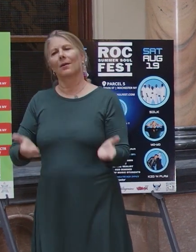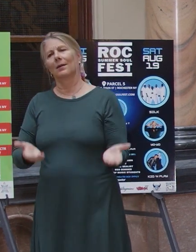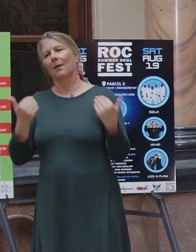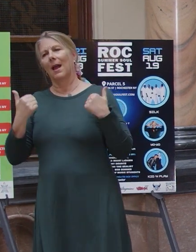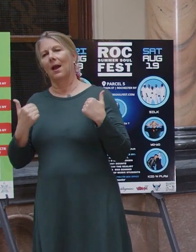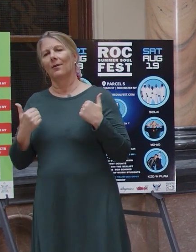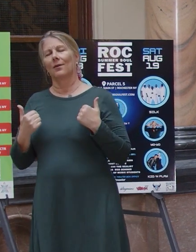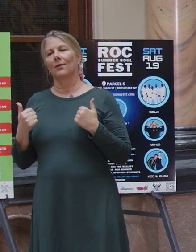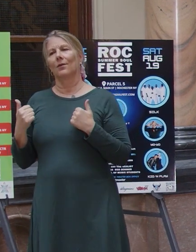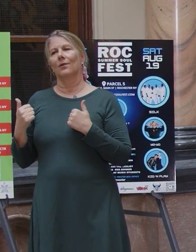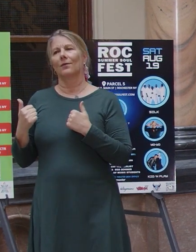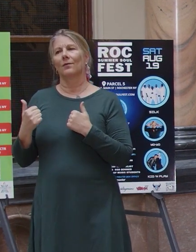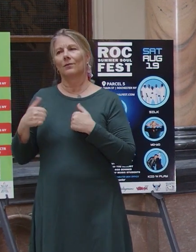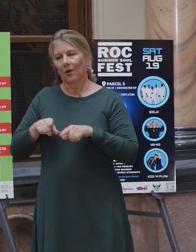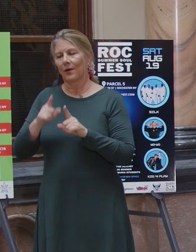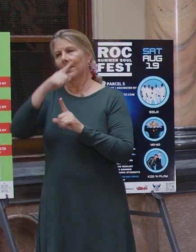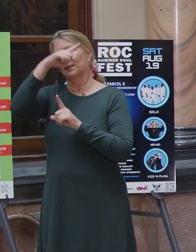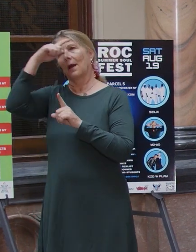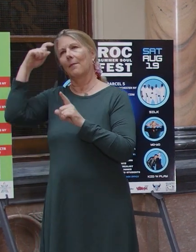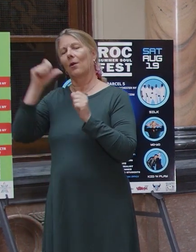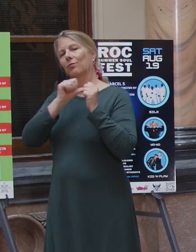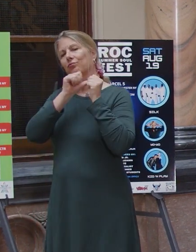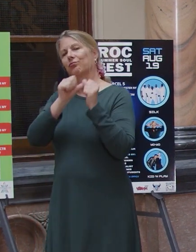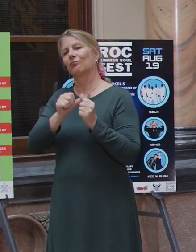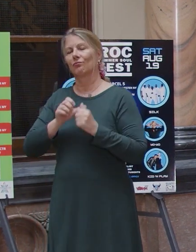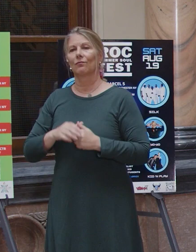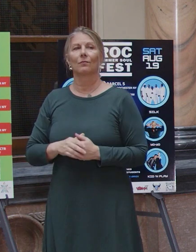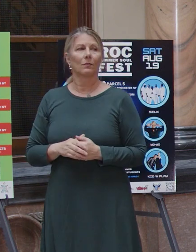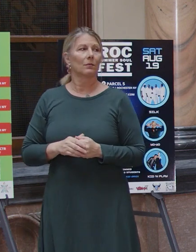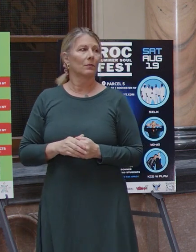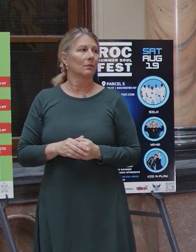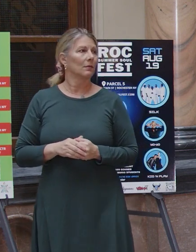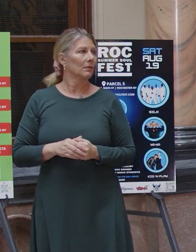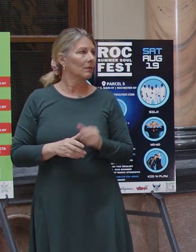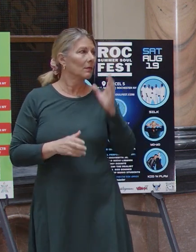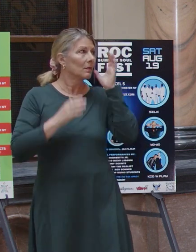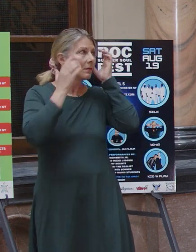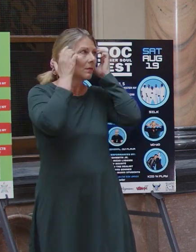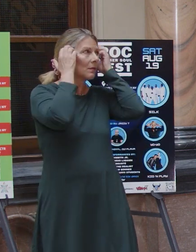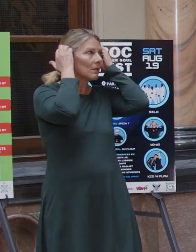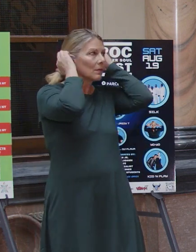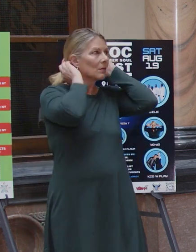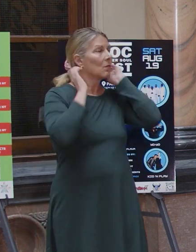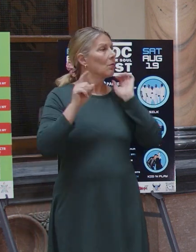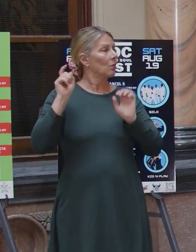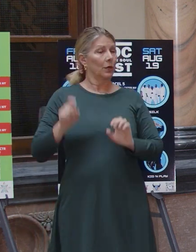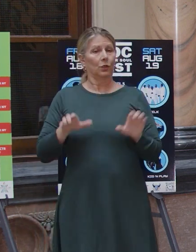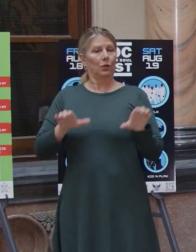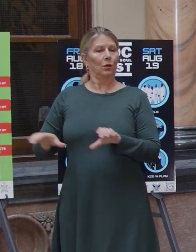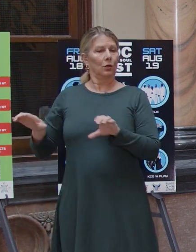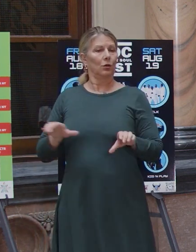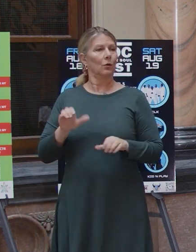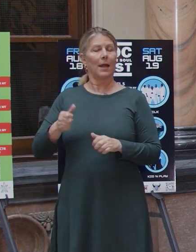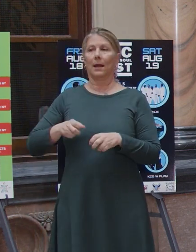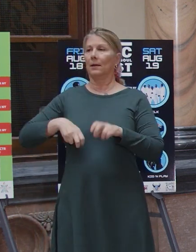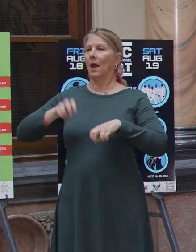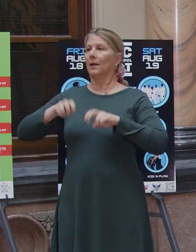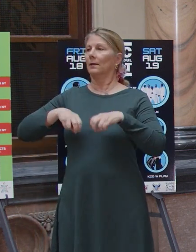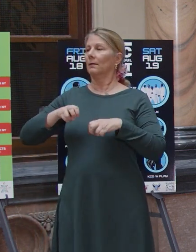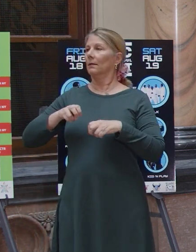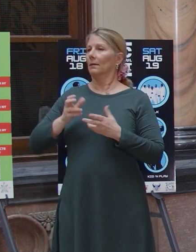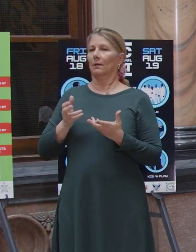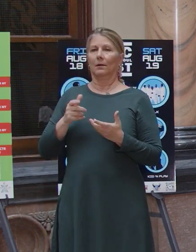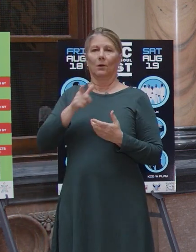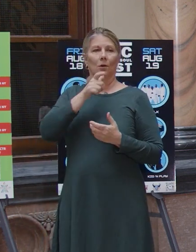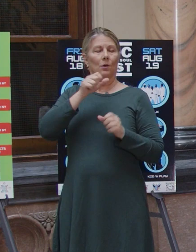all summer long, and we look forward to having you. We should do a contest for who can